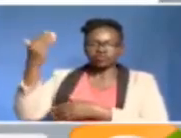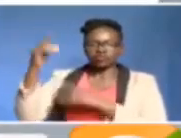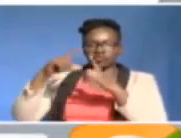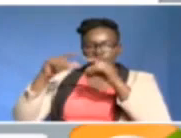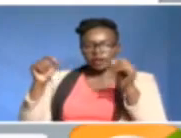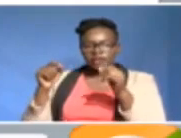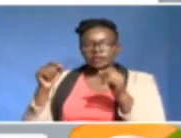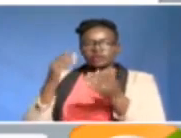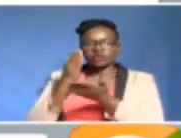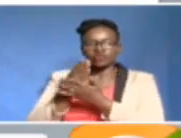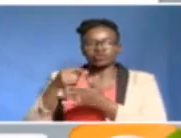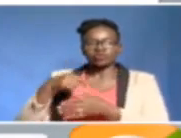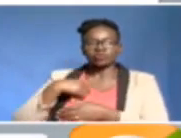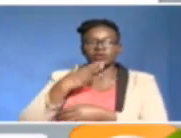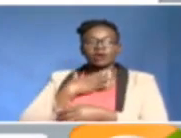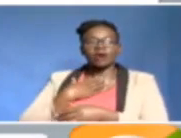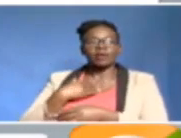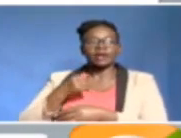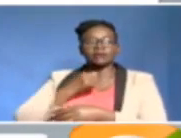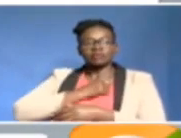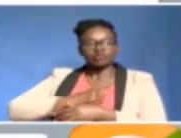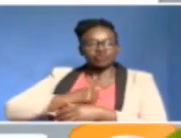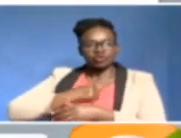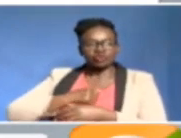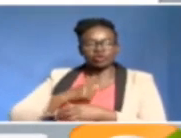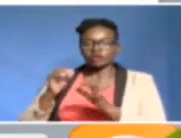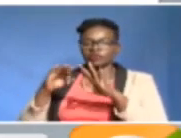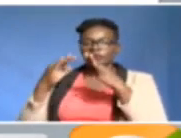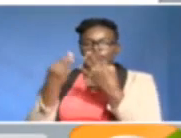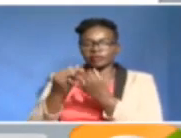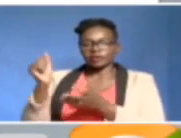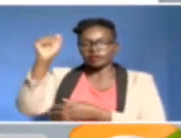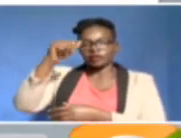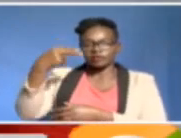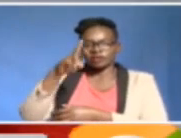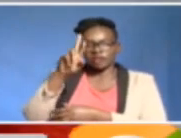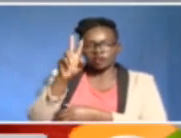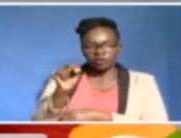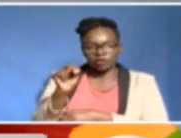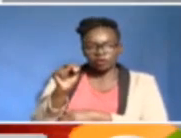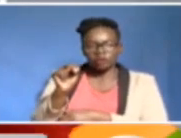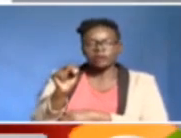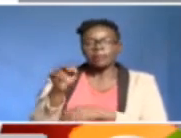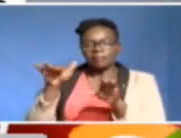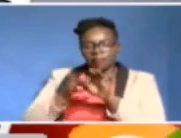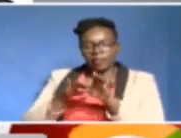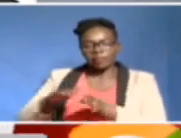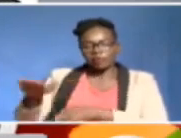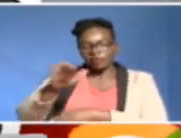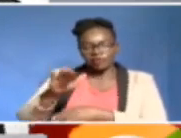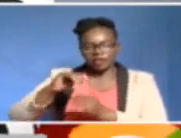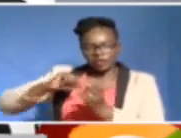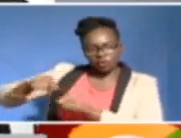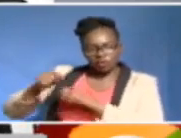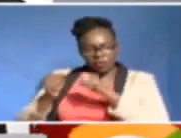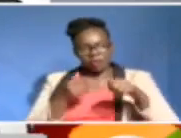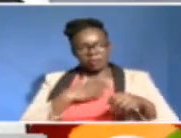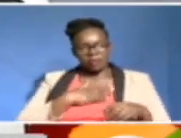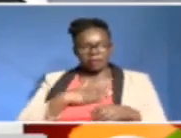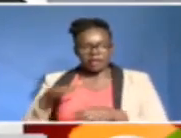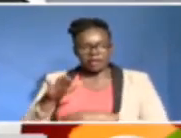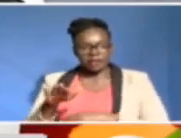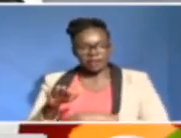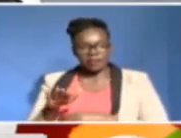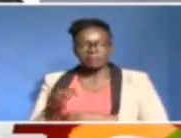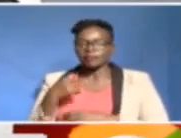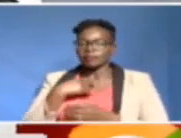my most deepest condolences to the family of Sharon Otieno, who is my constituent in Homa Bay. I'm